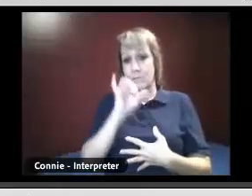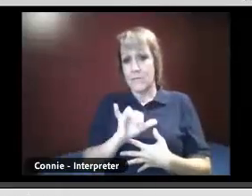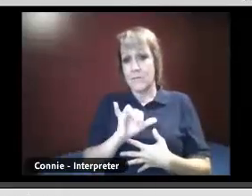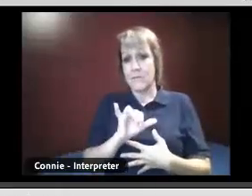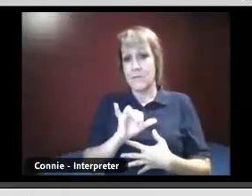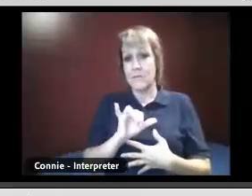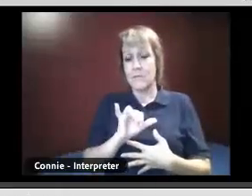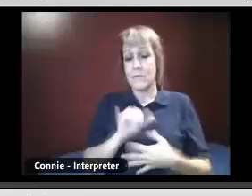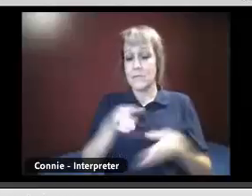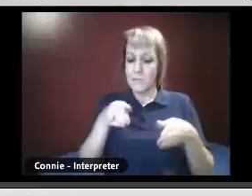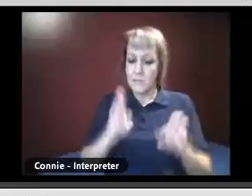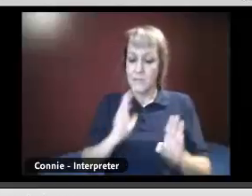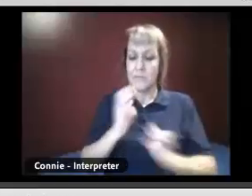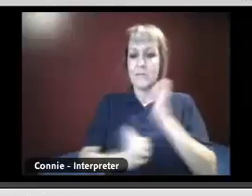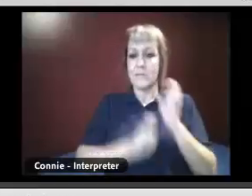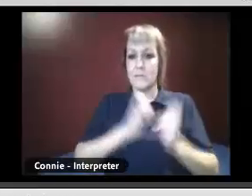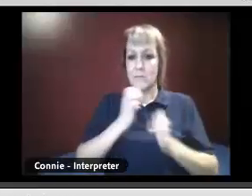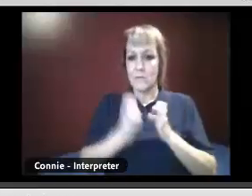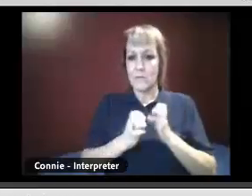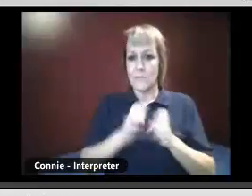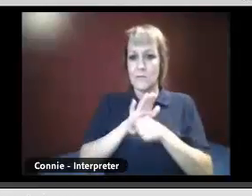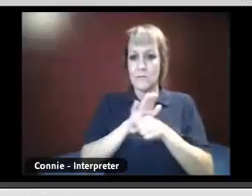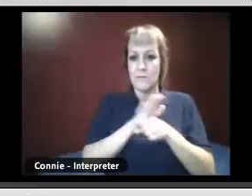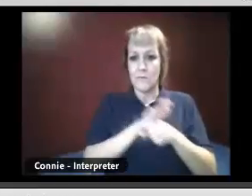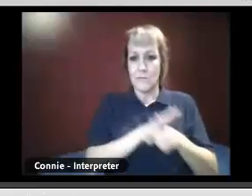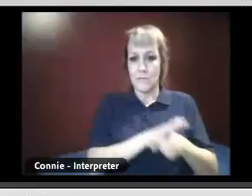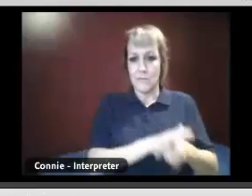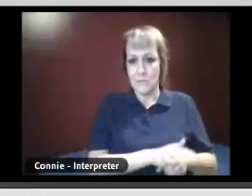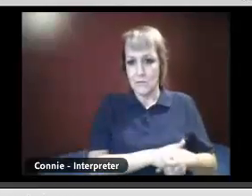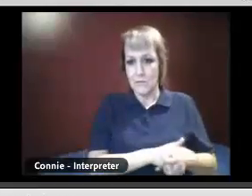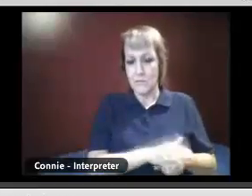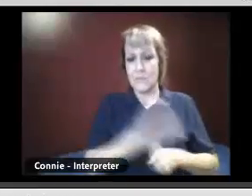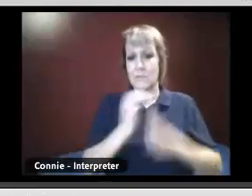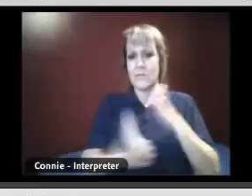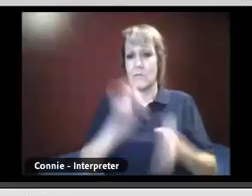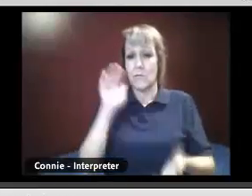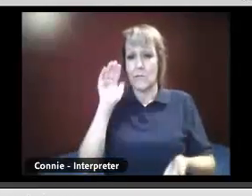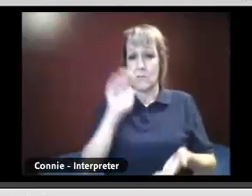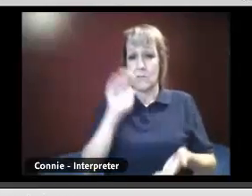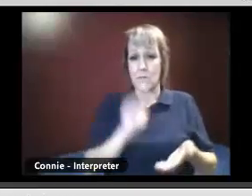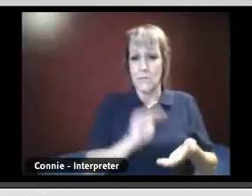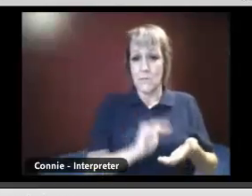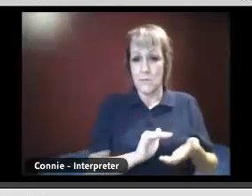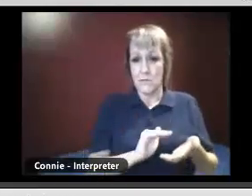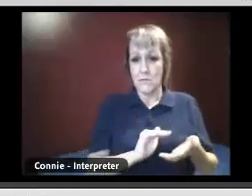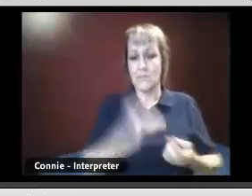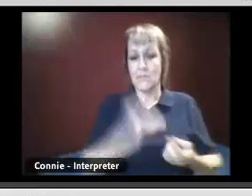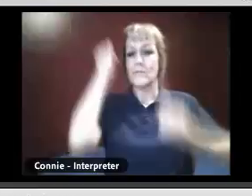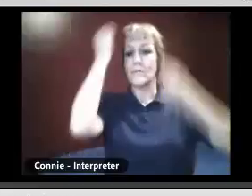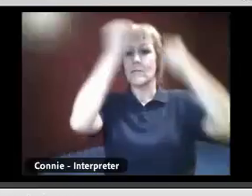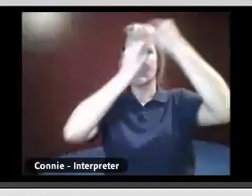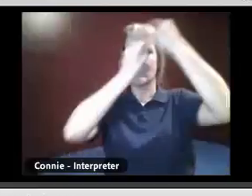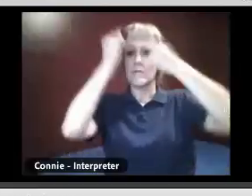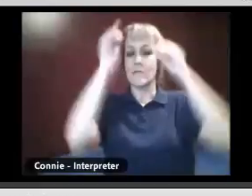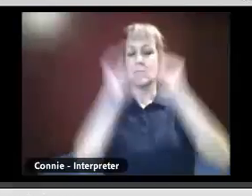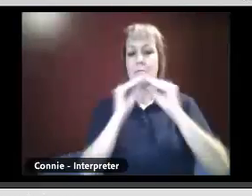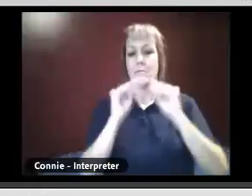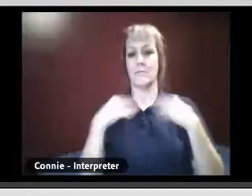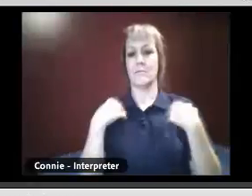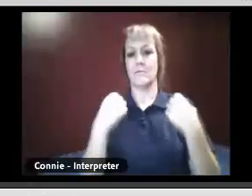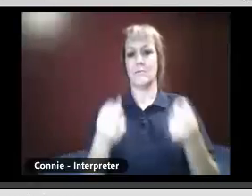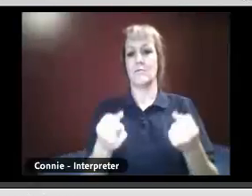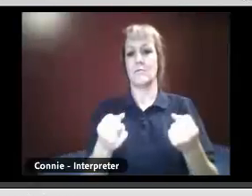allows your emotions to recede. And as your emotions recede, your cognitive gets larger. And this is all